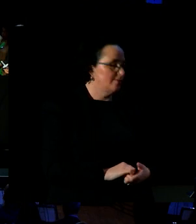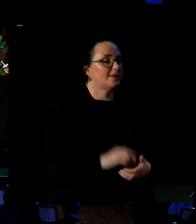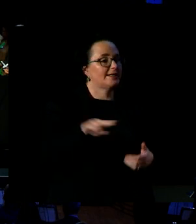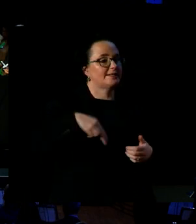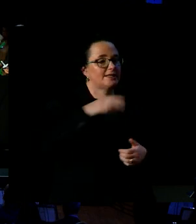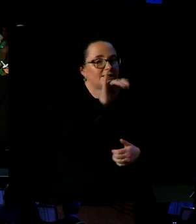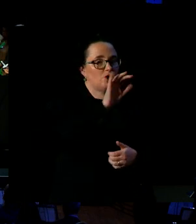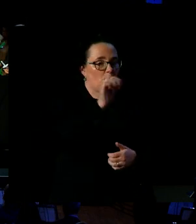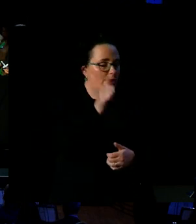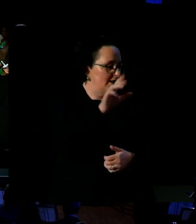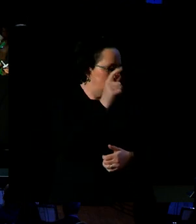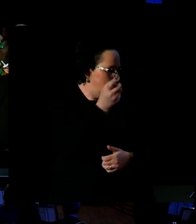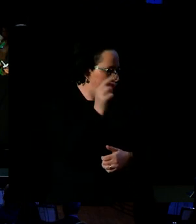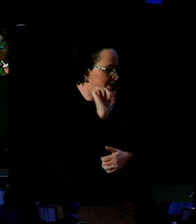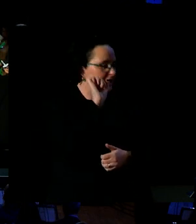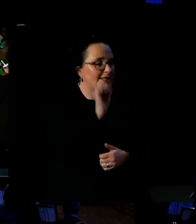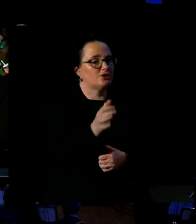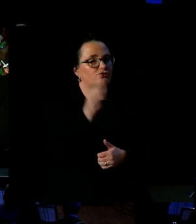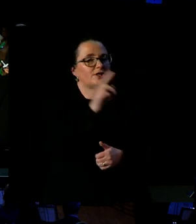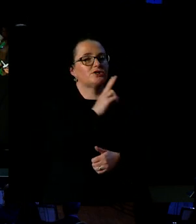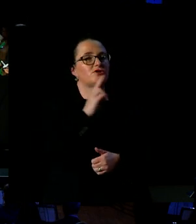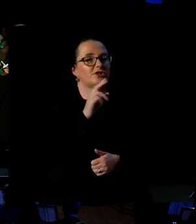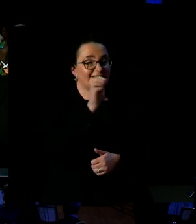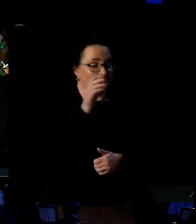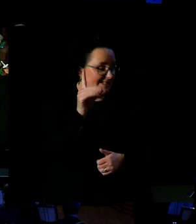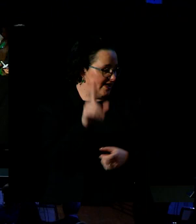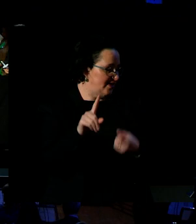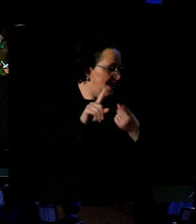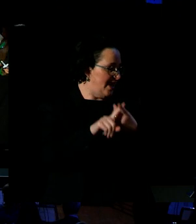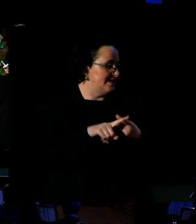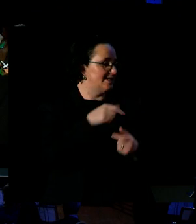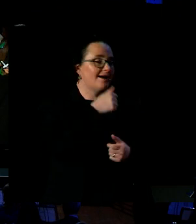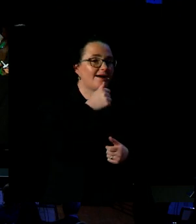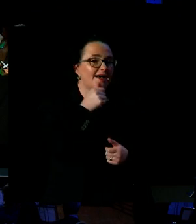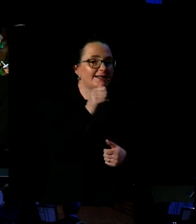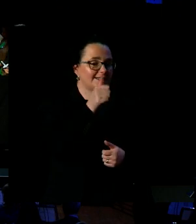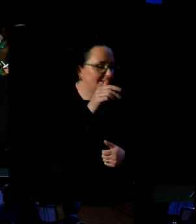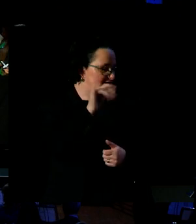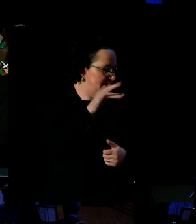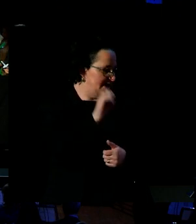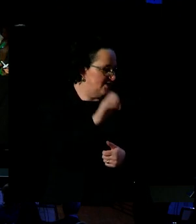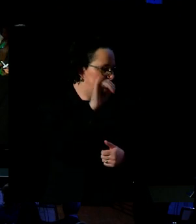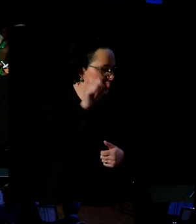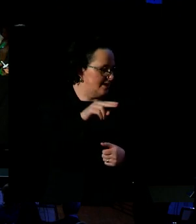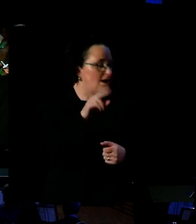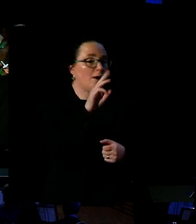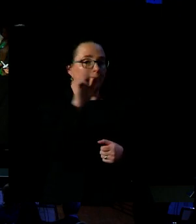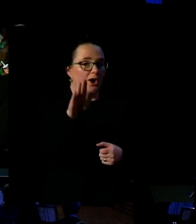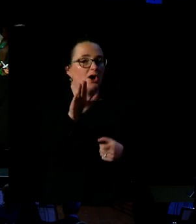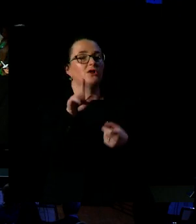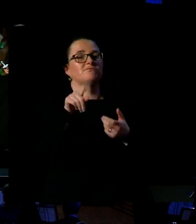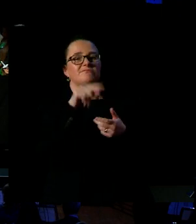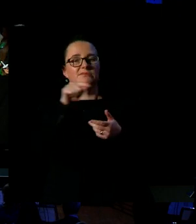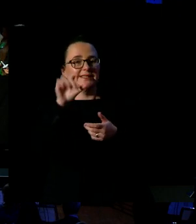Yoram Toker, whose great-uncle David, Aunt Jeanette Jalassen, Paul and Sarah Talma, and other